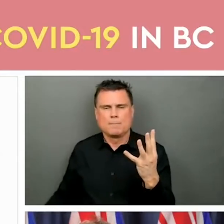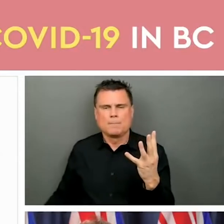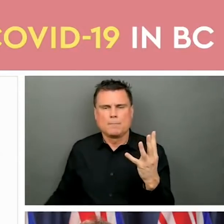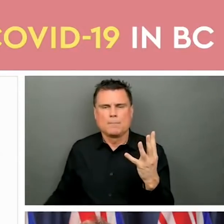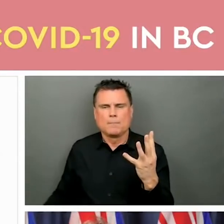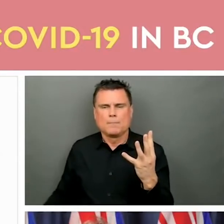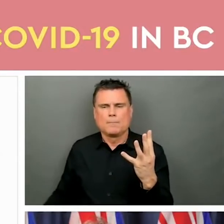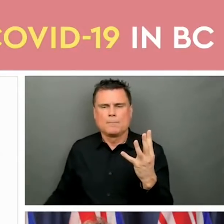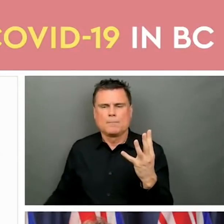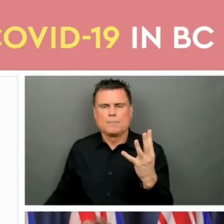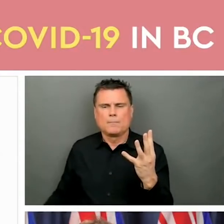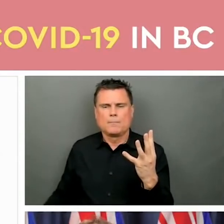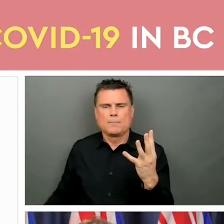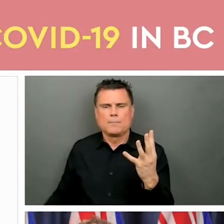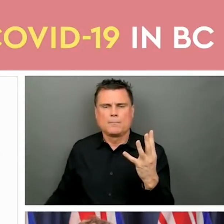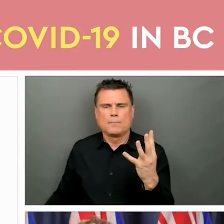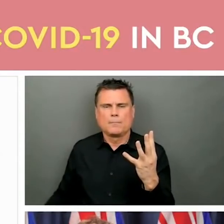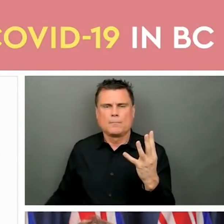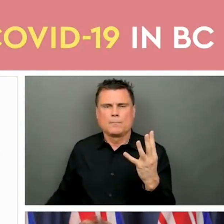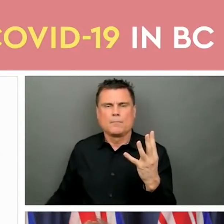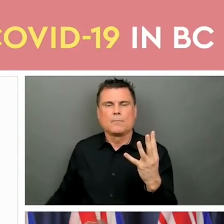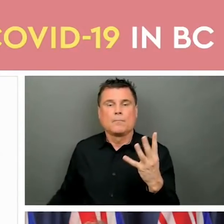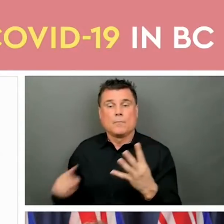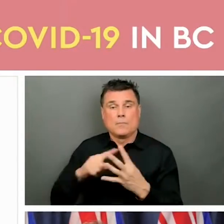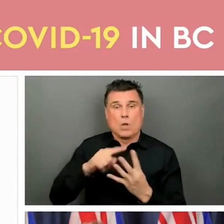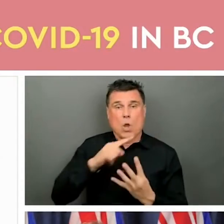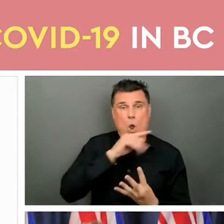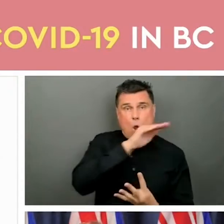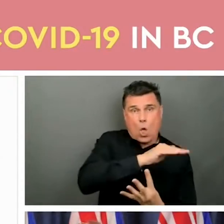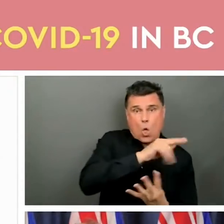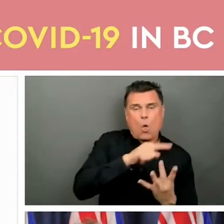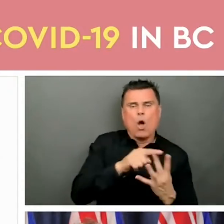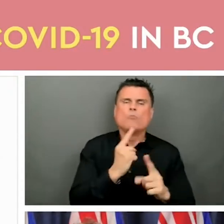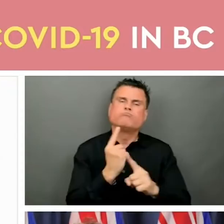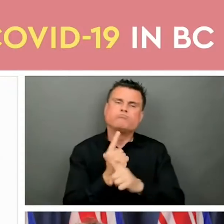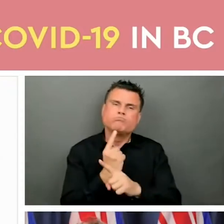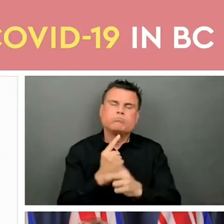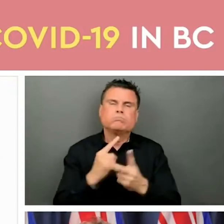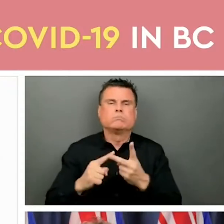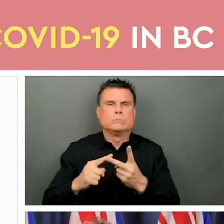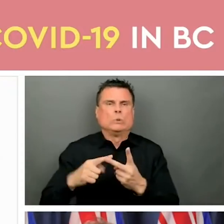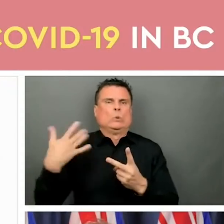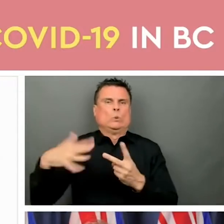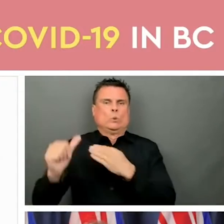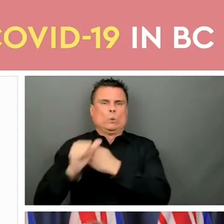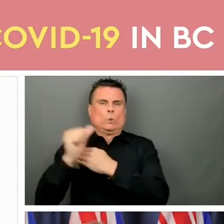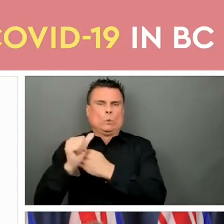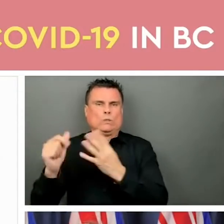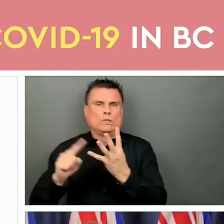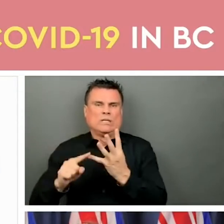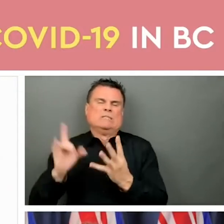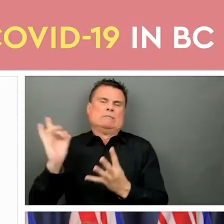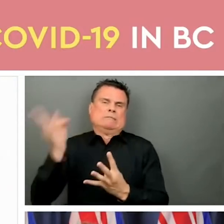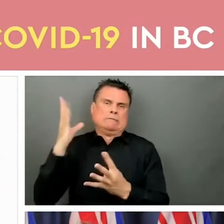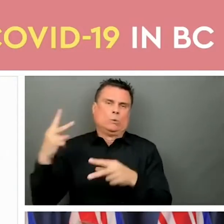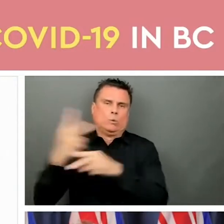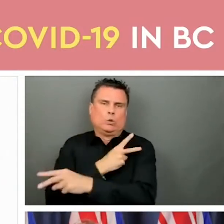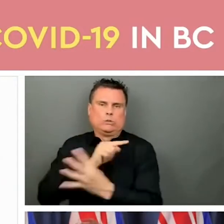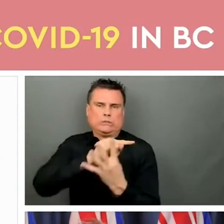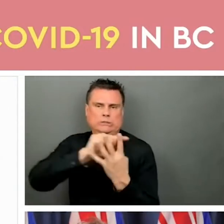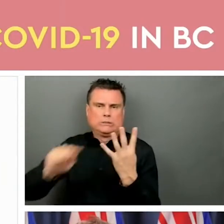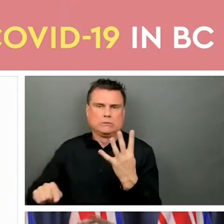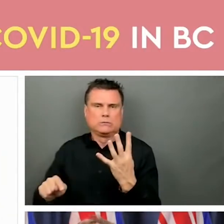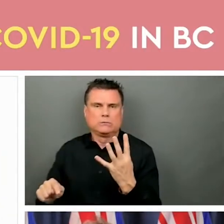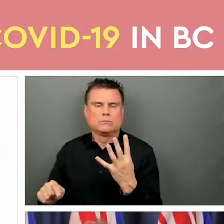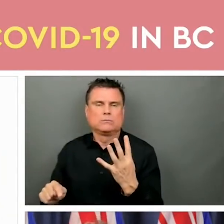high plus range of this right now in terms of the pressure on our healthcare system. So you look here in this